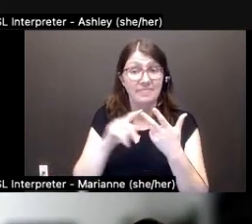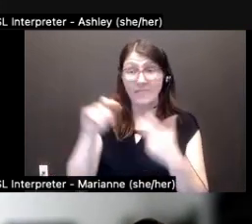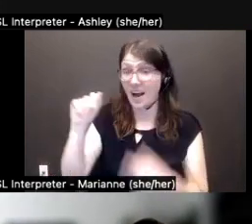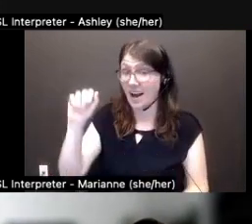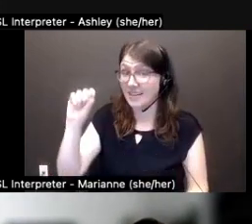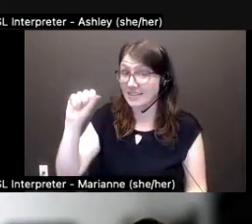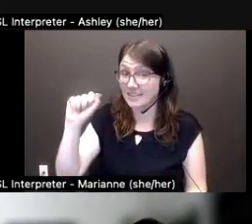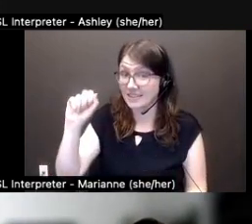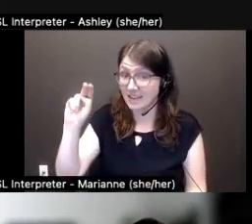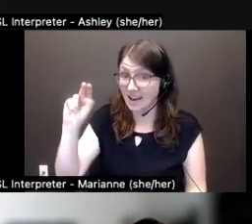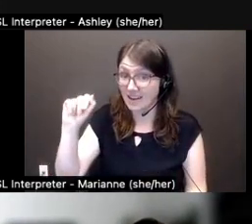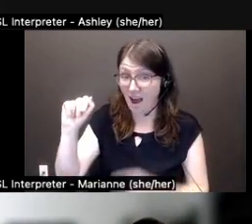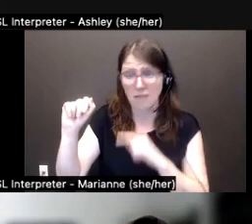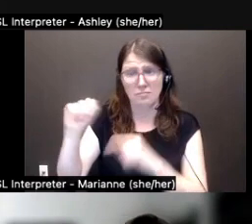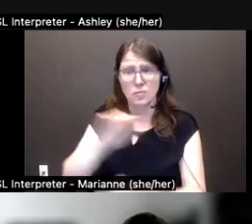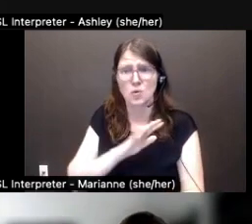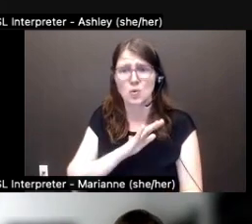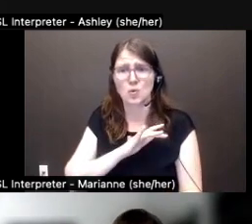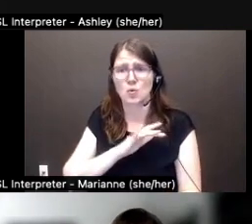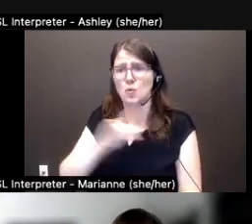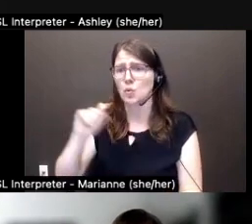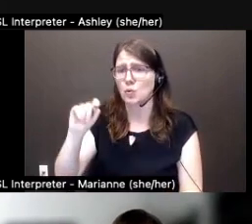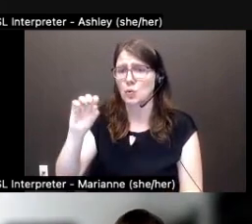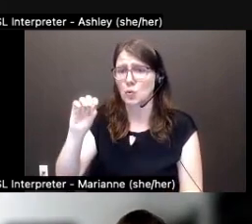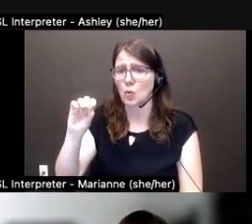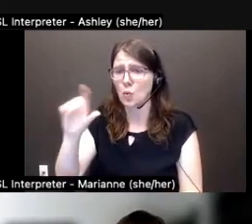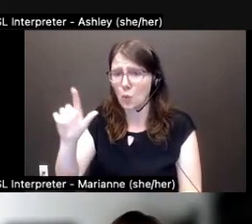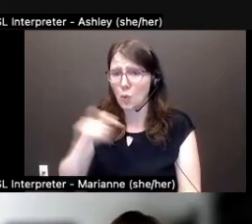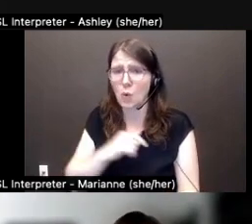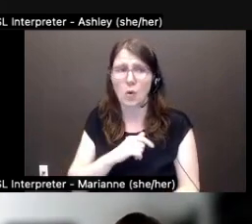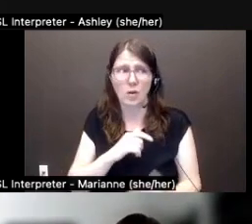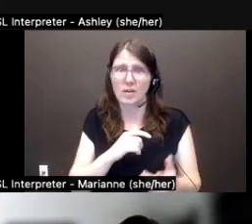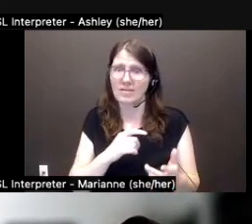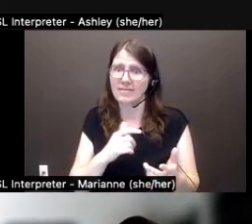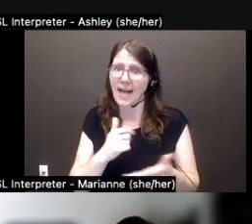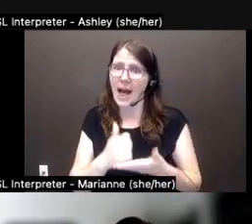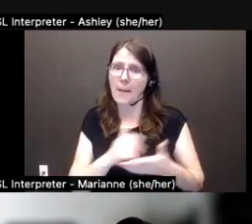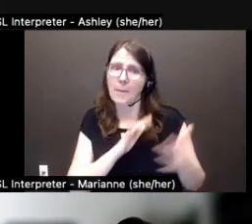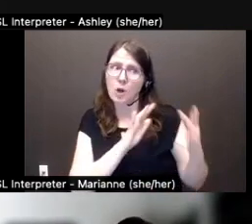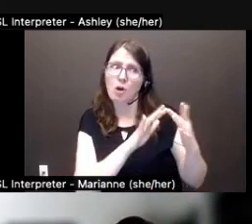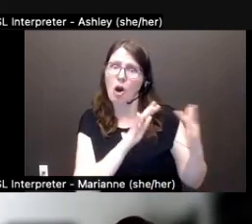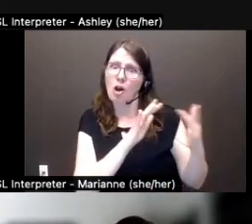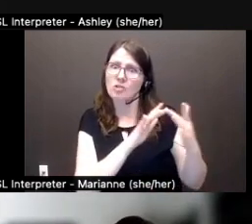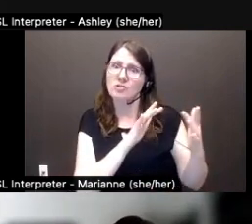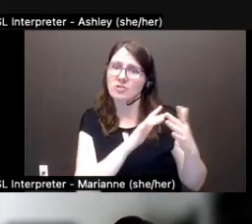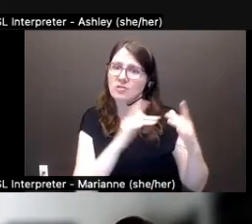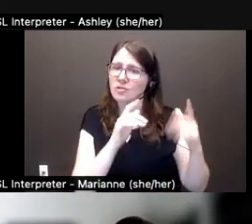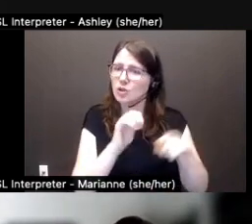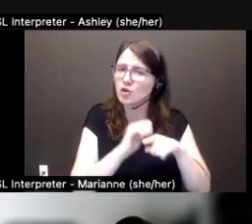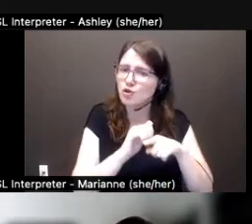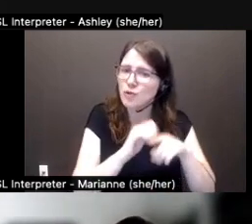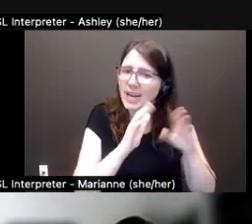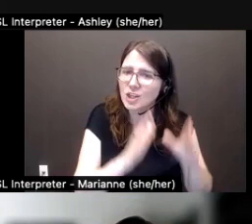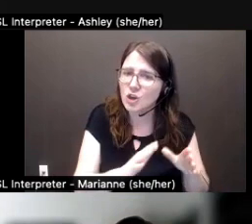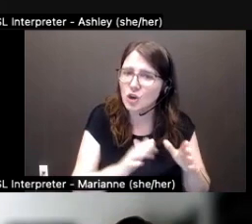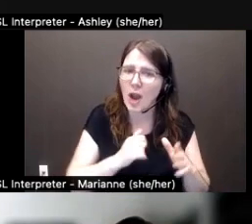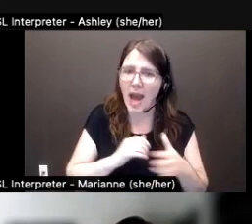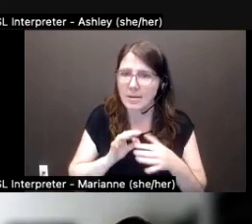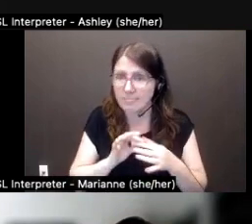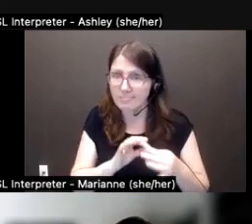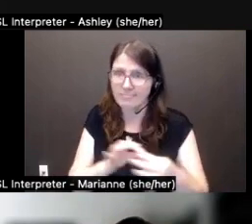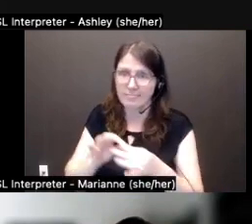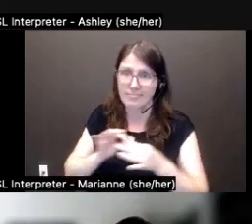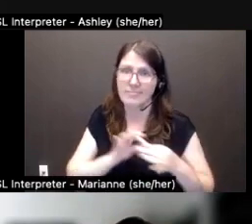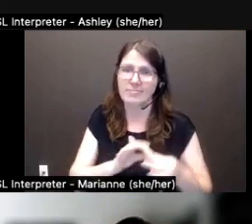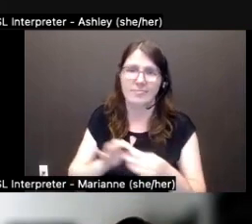to keep connected with a trainer, and he helped us also keep connected with each other as a team